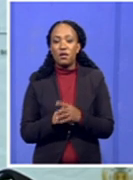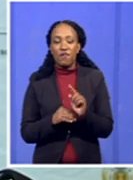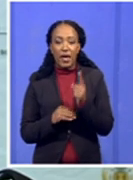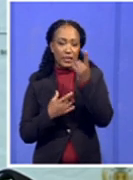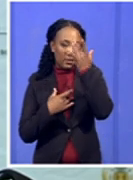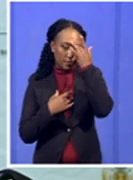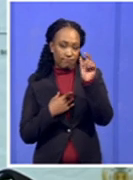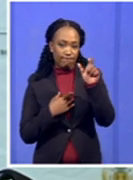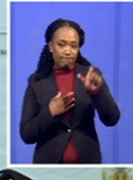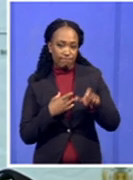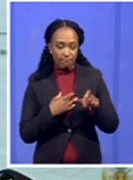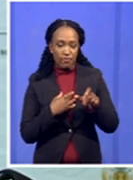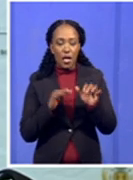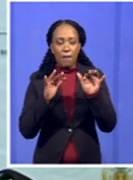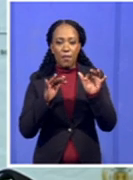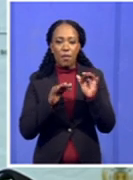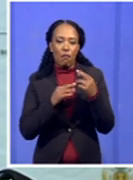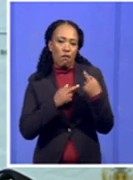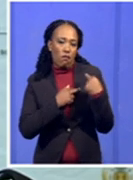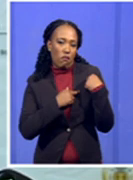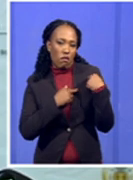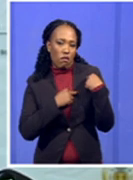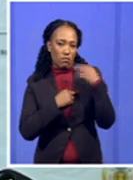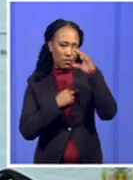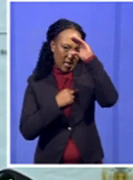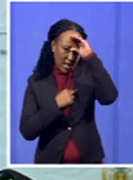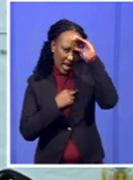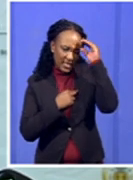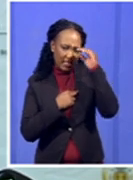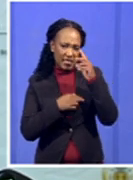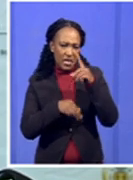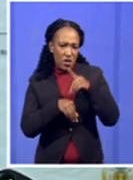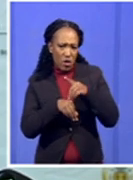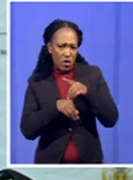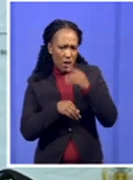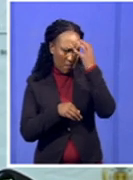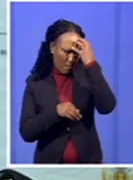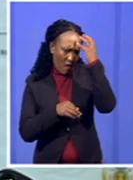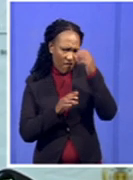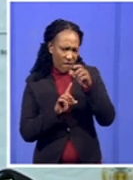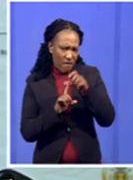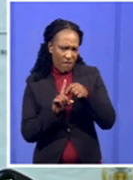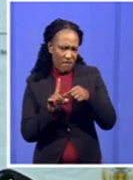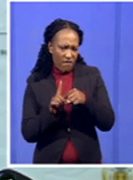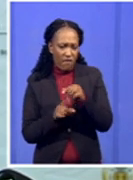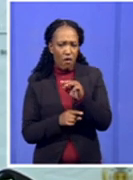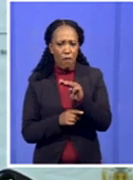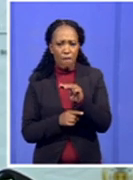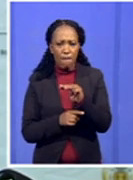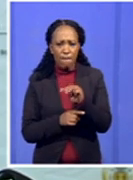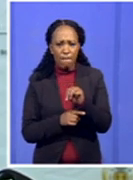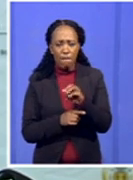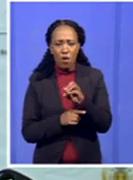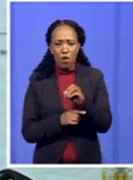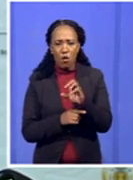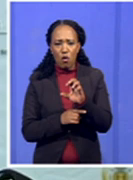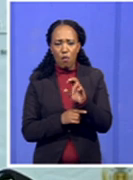who are managing that, I'm not sure whether Prof. Moeng is still here with us. He's here, yes, he was